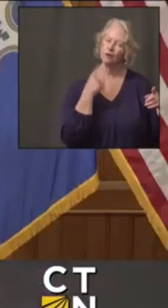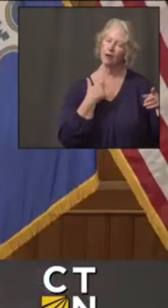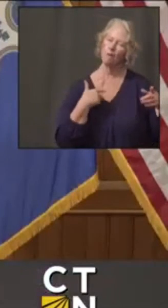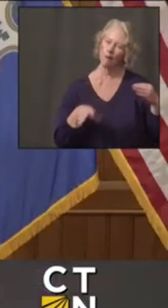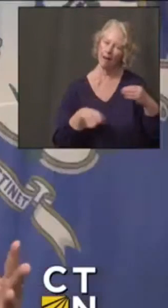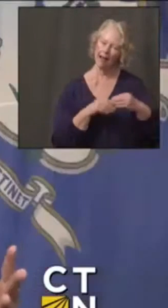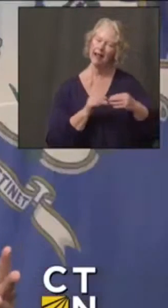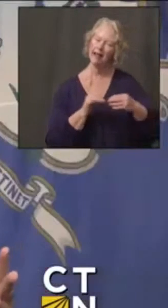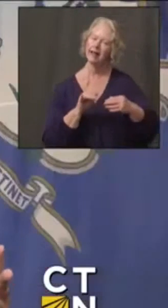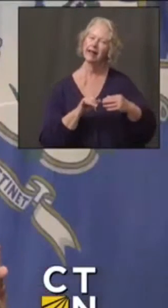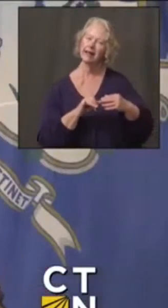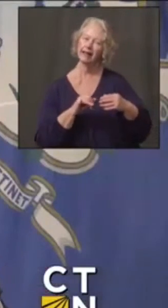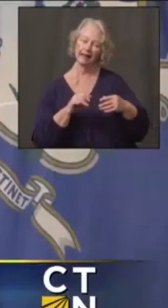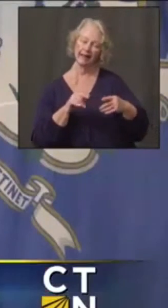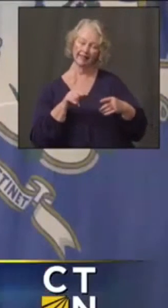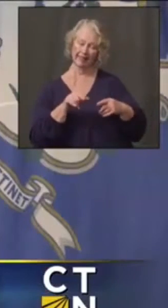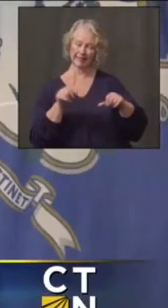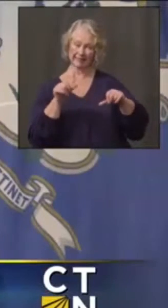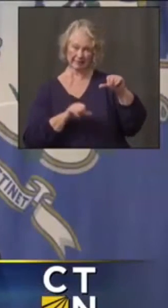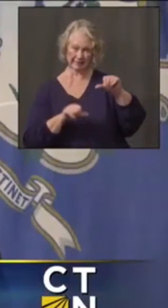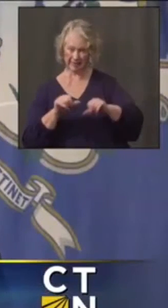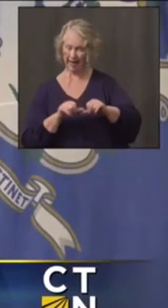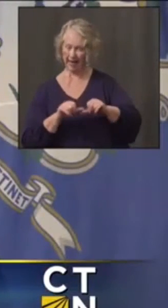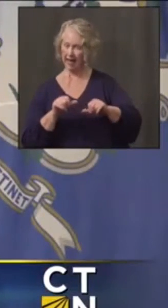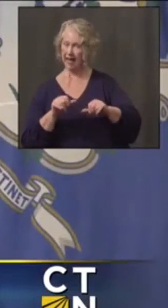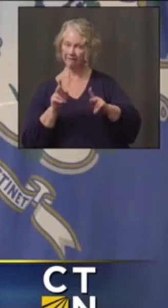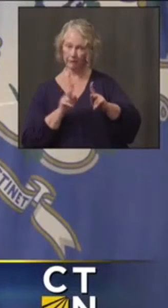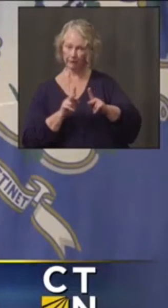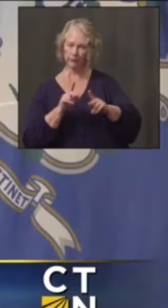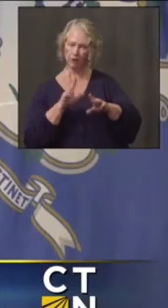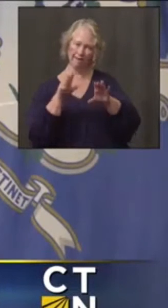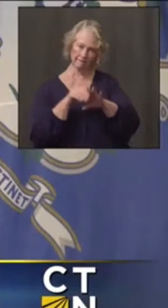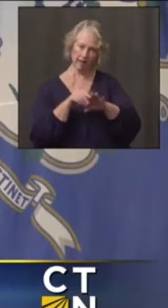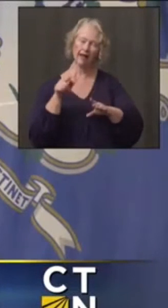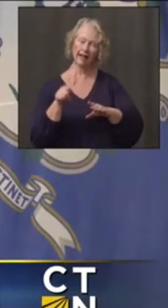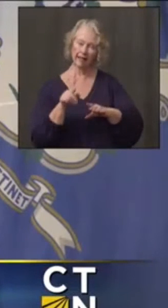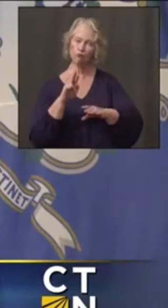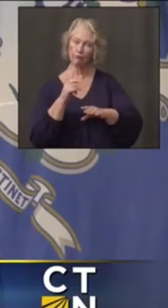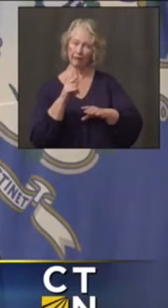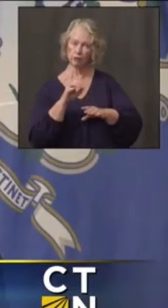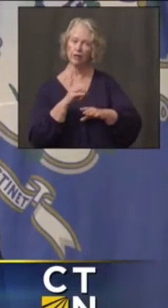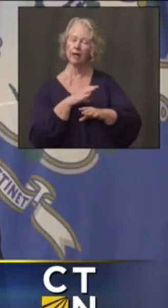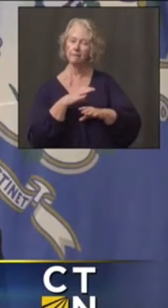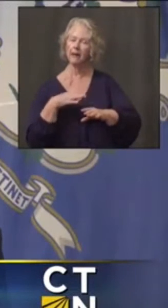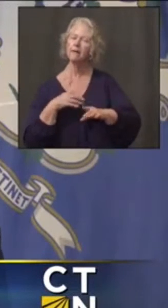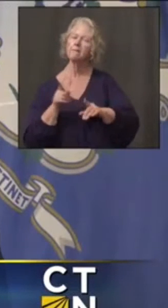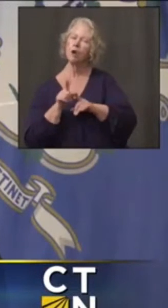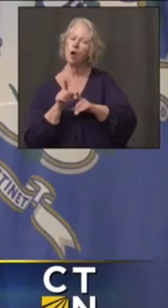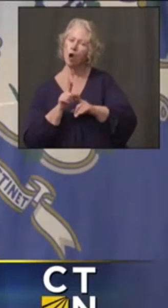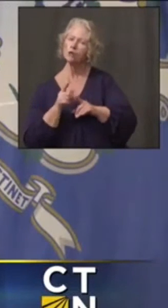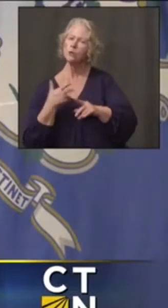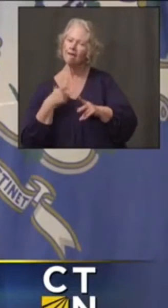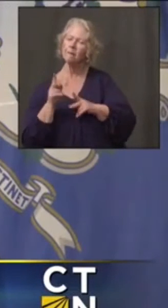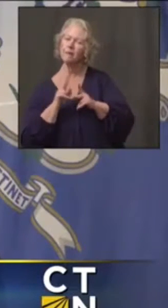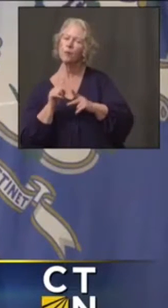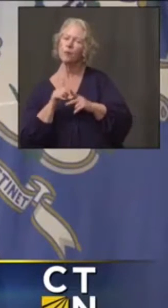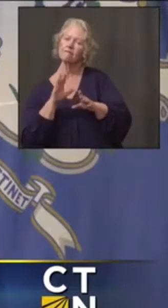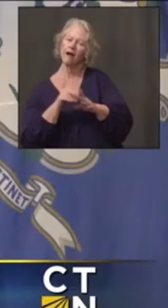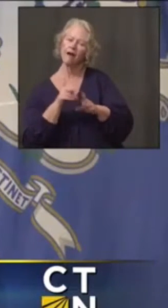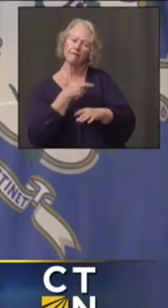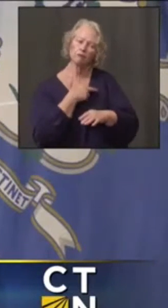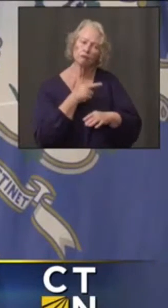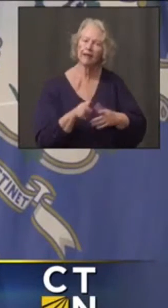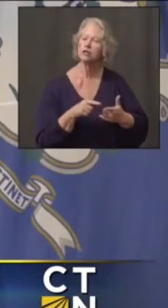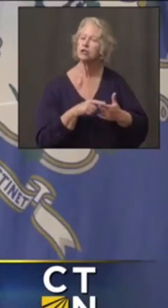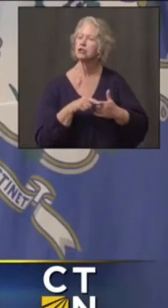We've got the scientific community represented on his committee, but we've also had members of religious leadership. We also have labor leaders.